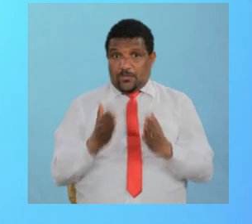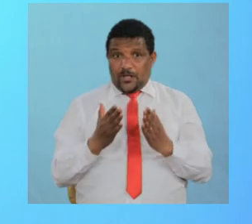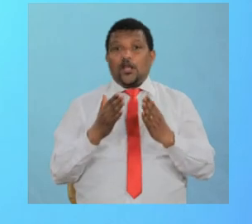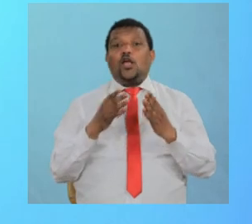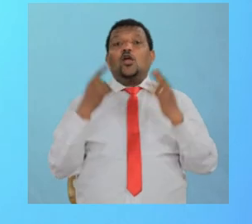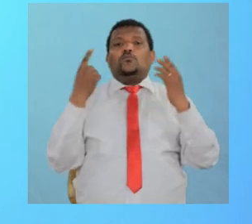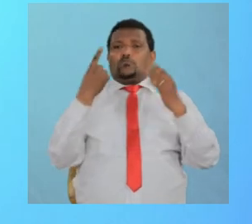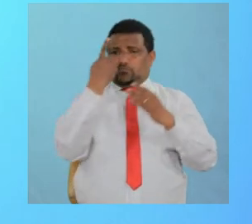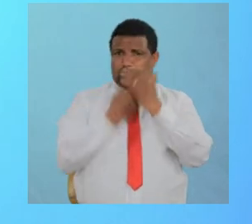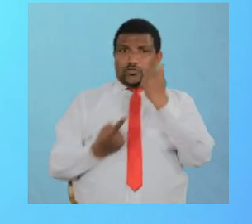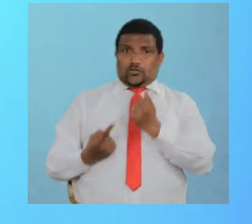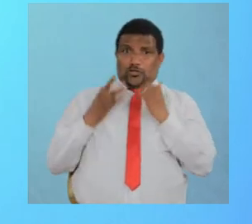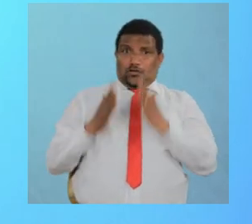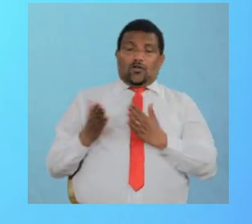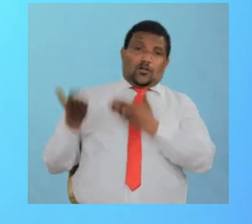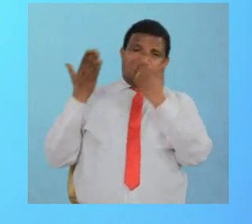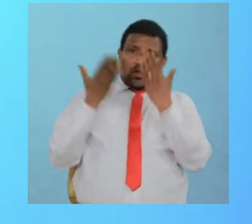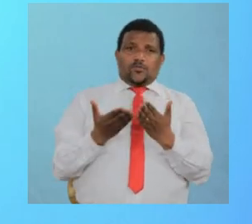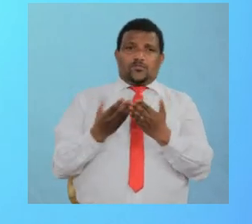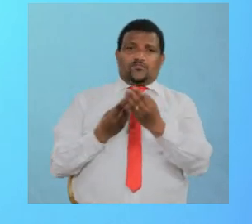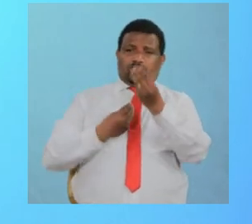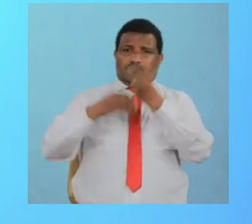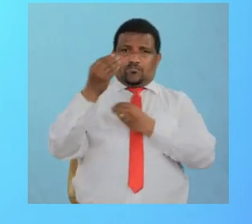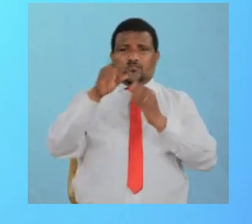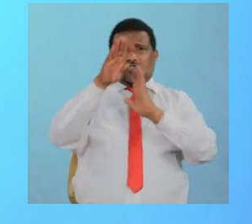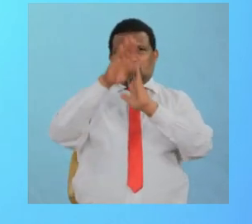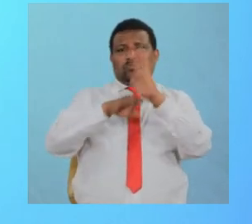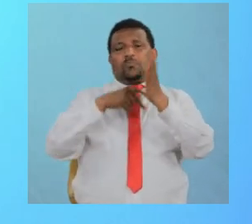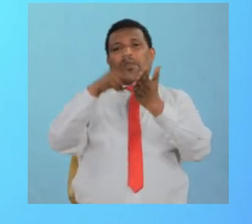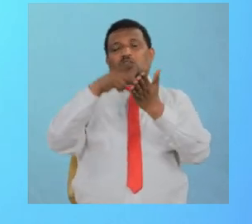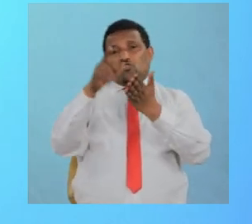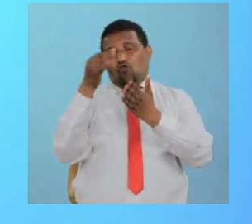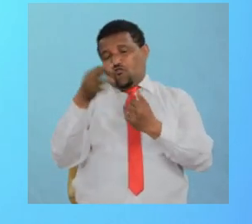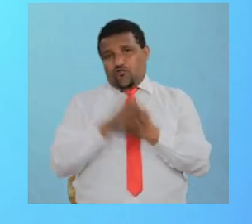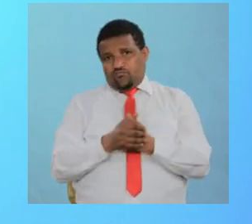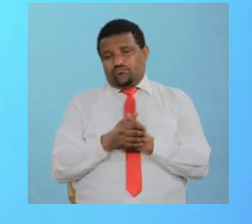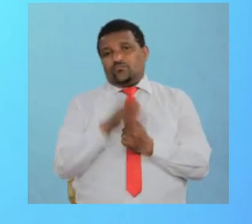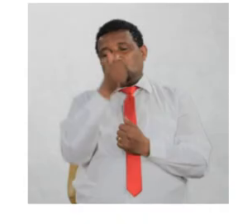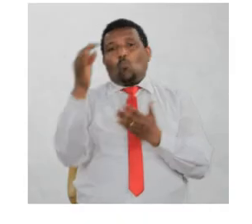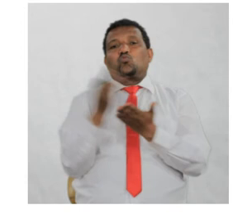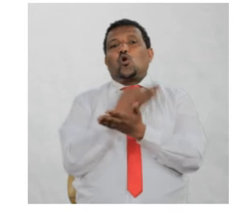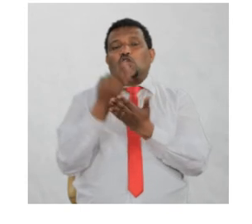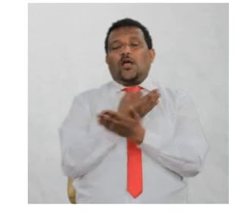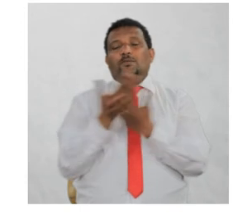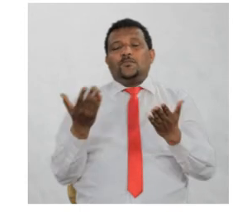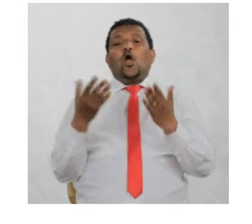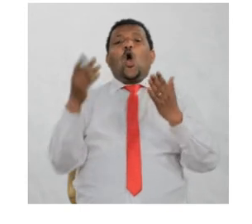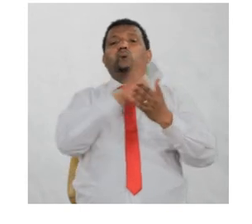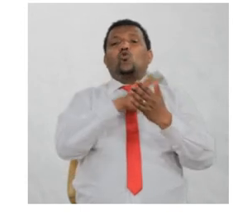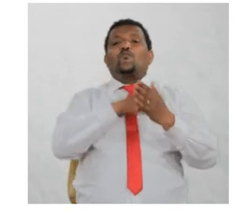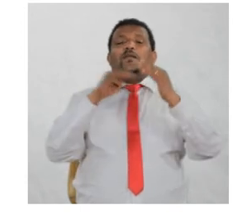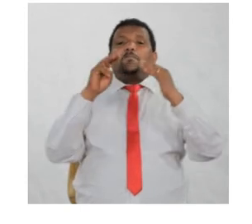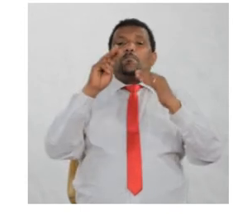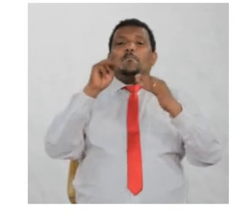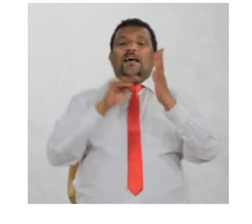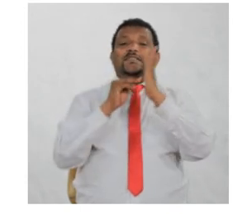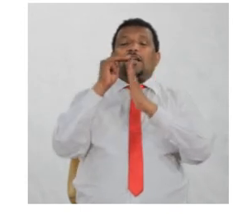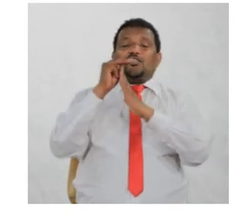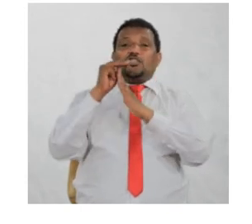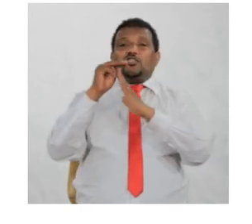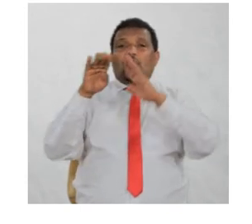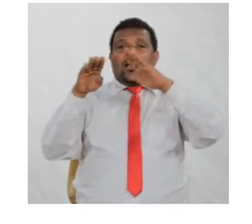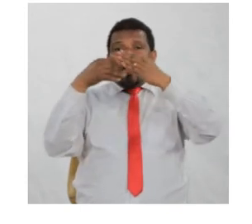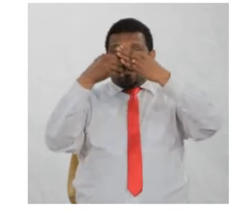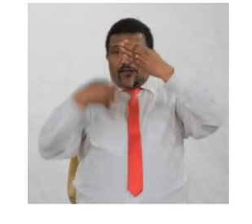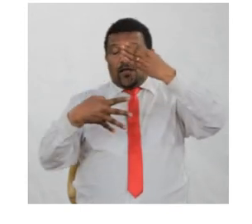monopolist will sell a commodity by lowering price of its product. When we see the profit maximization under pure